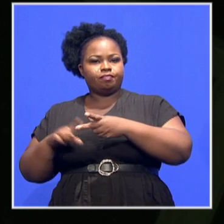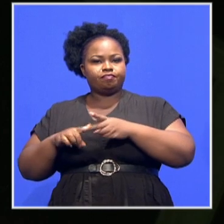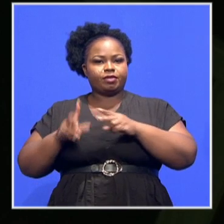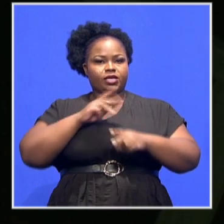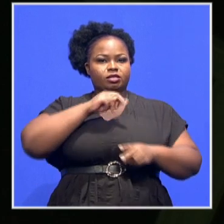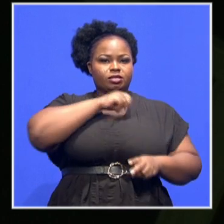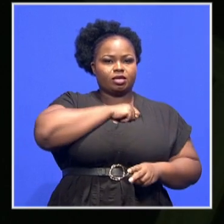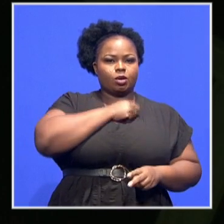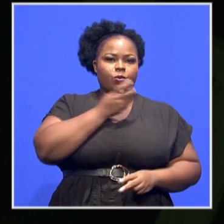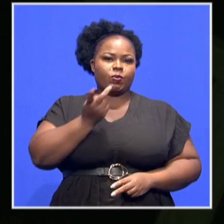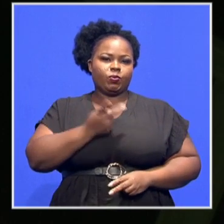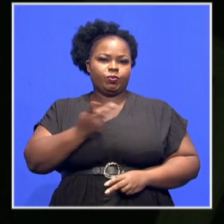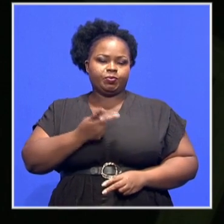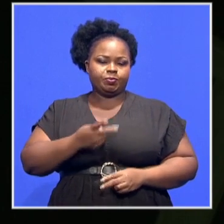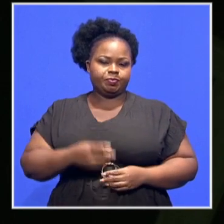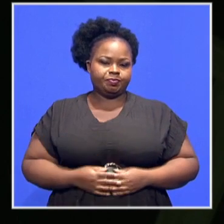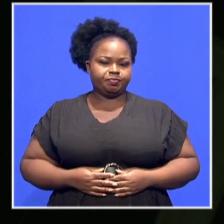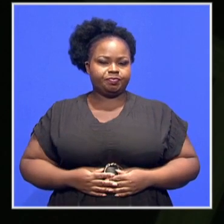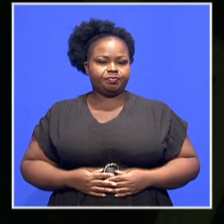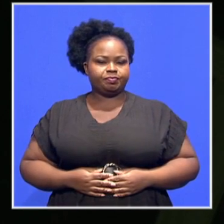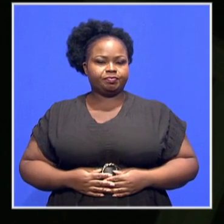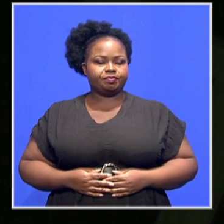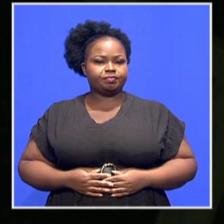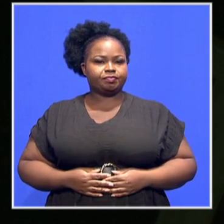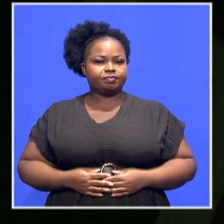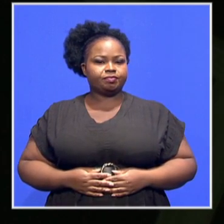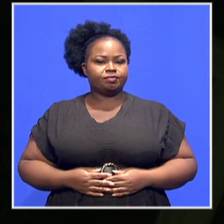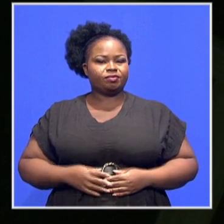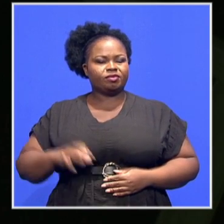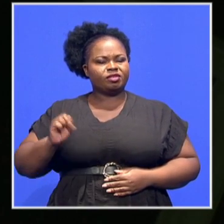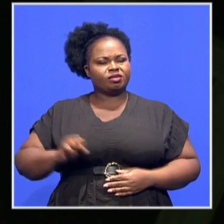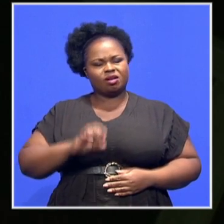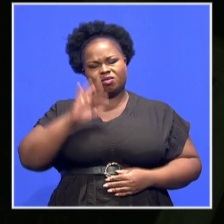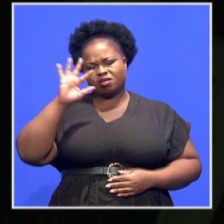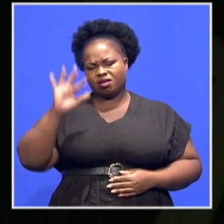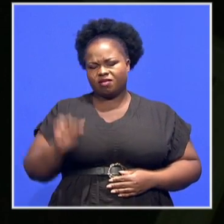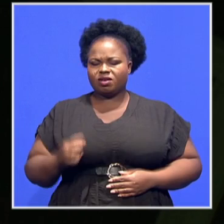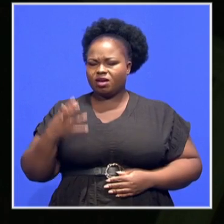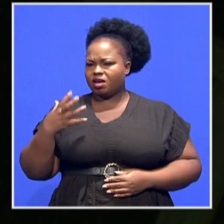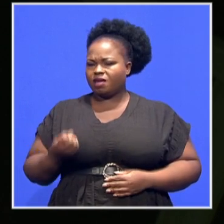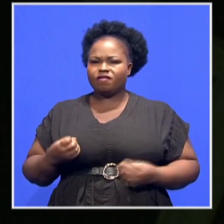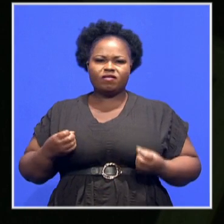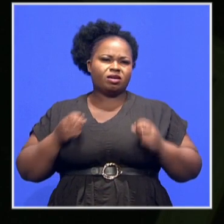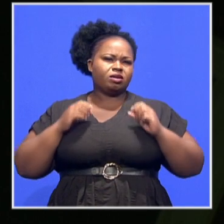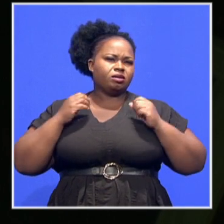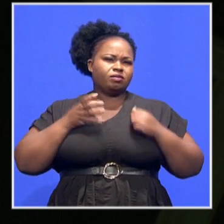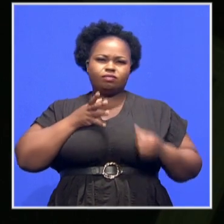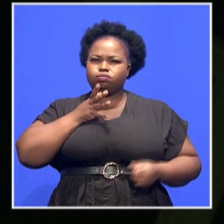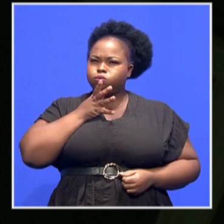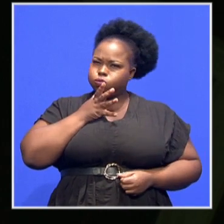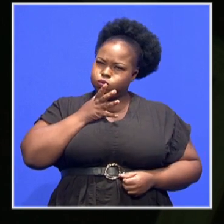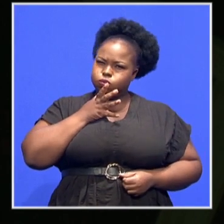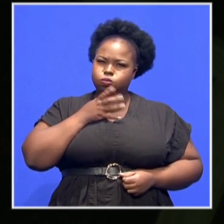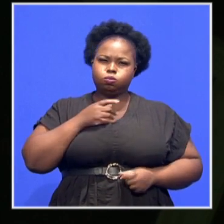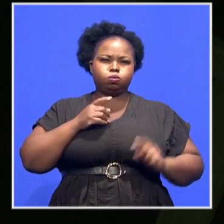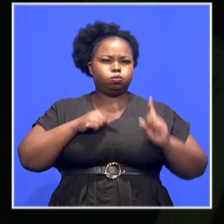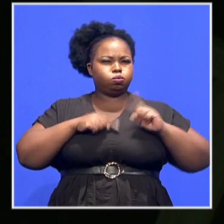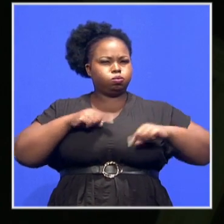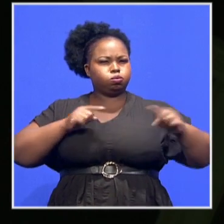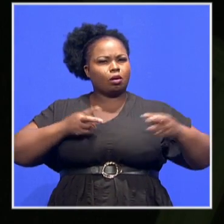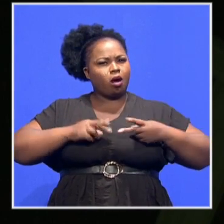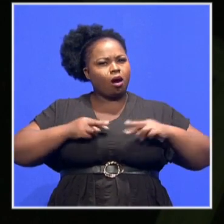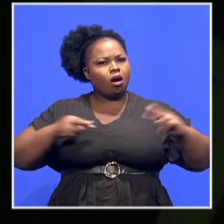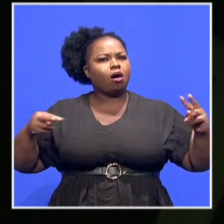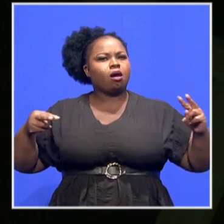well. South Africa has abundant renewable energy resources, and